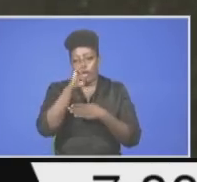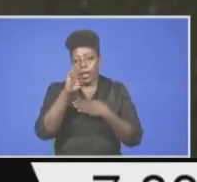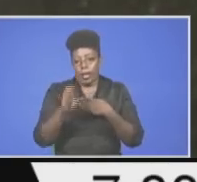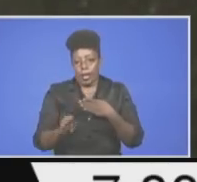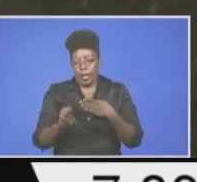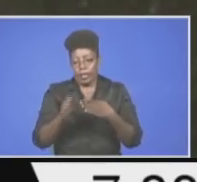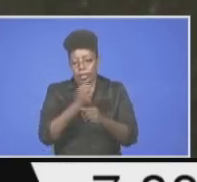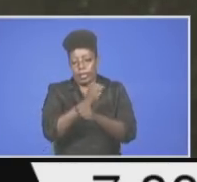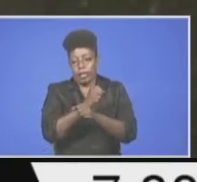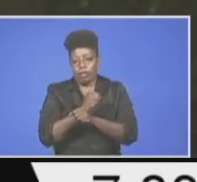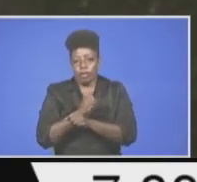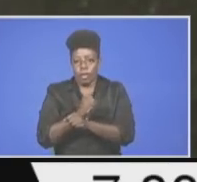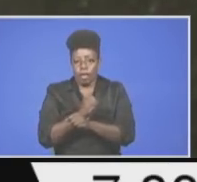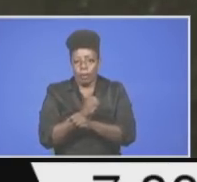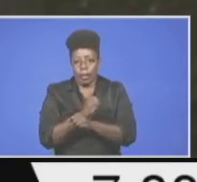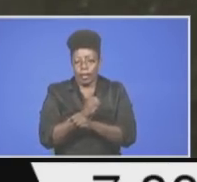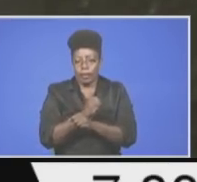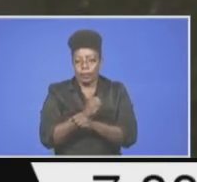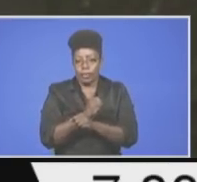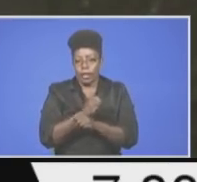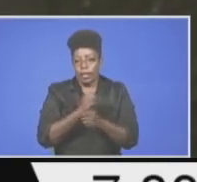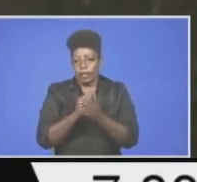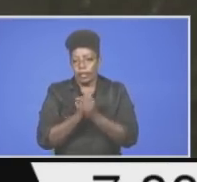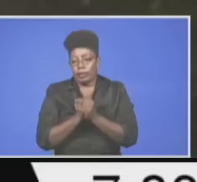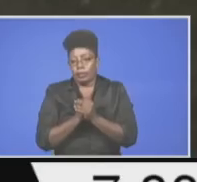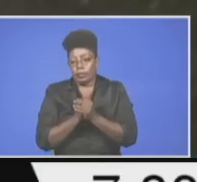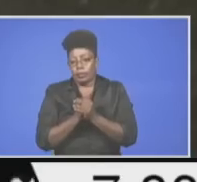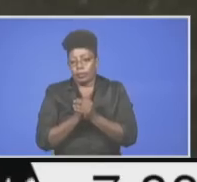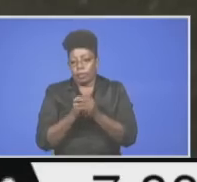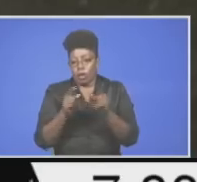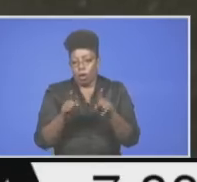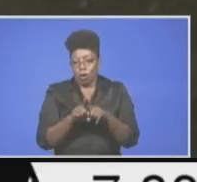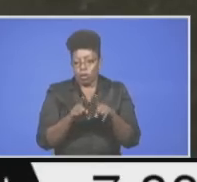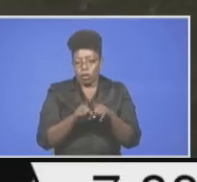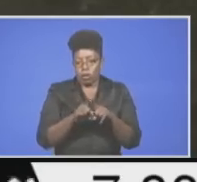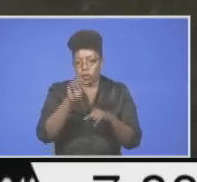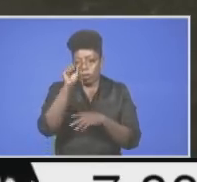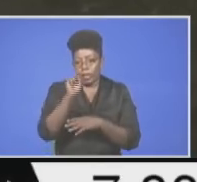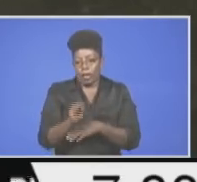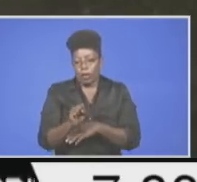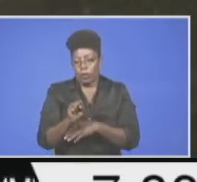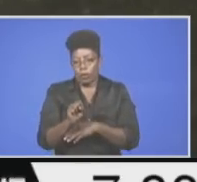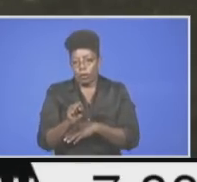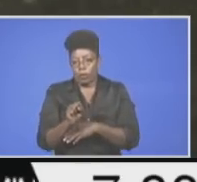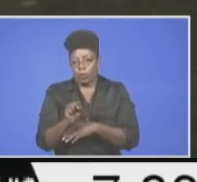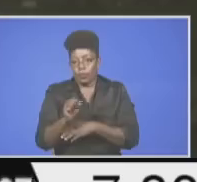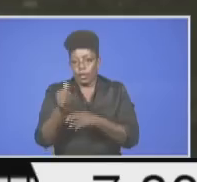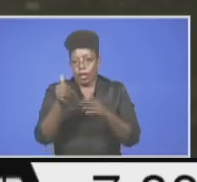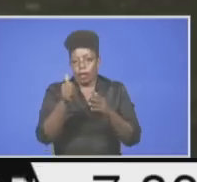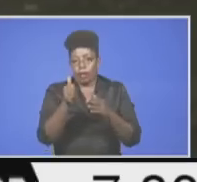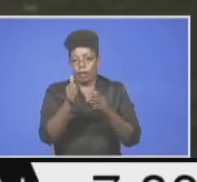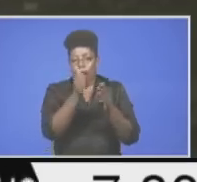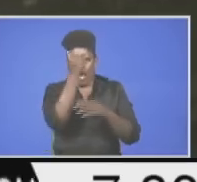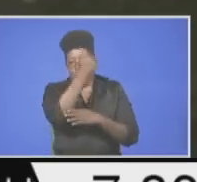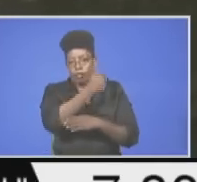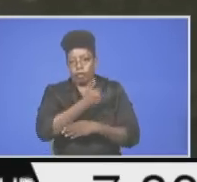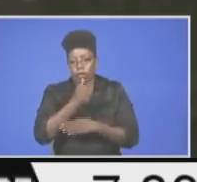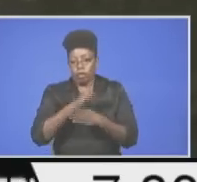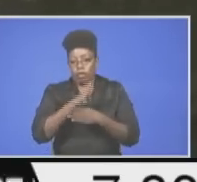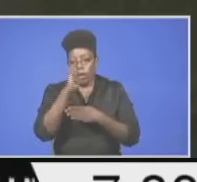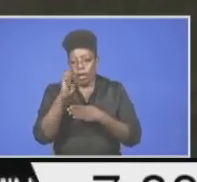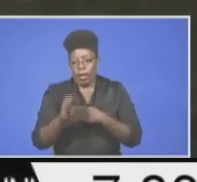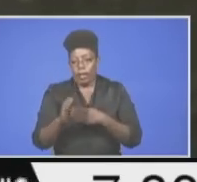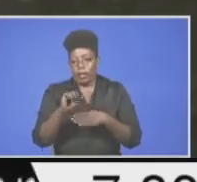apartheid. The accord also called on South Africa to end the occupation